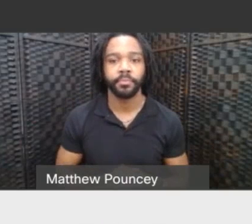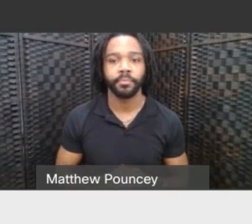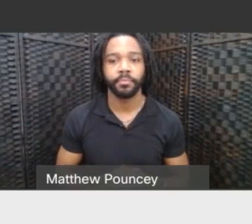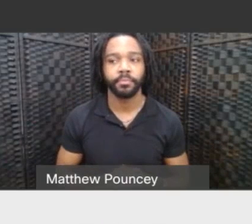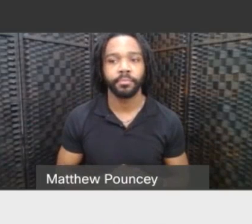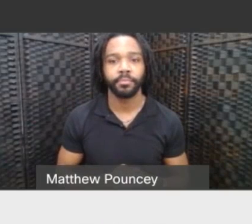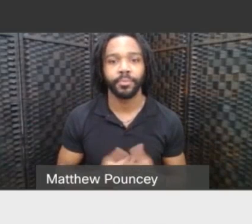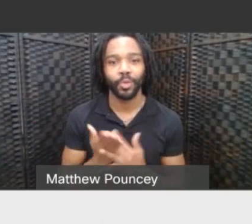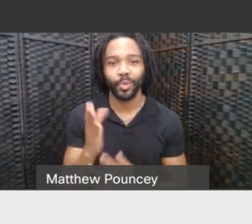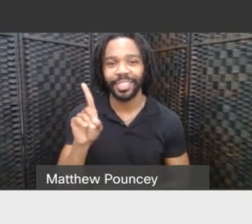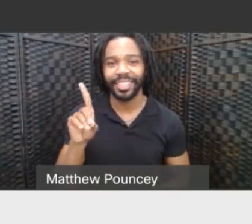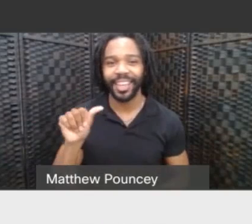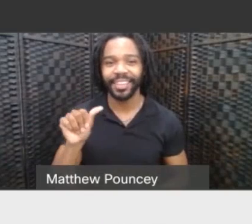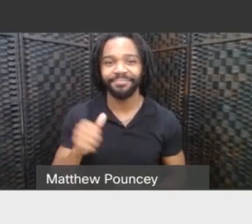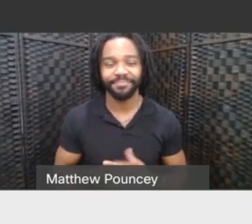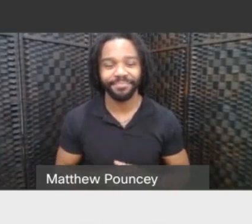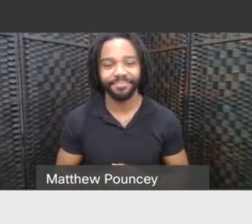supported by DDA.